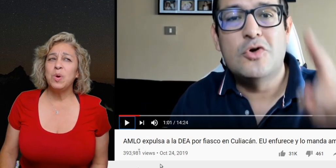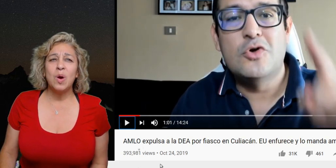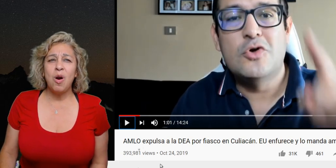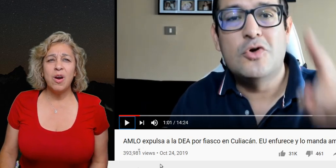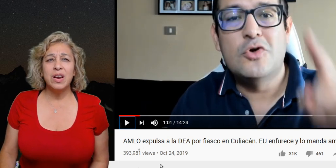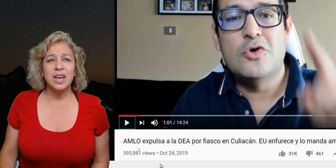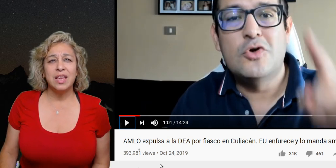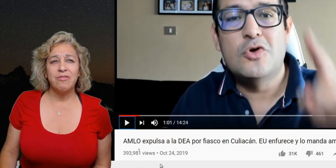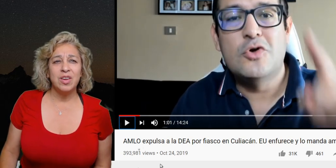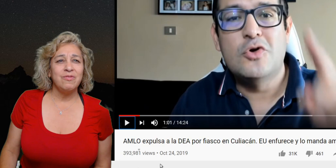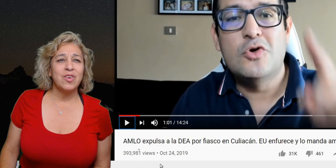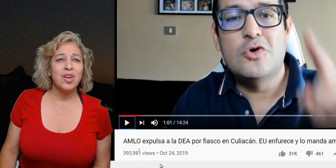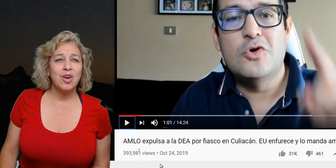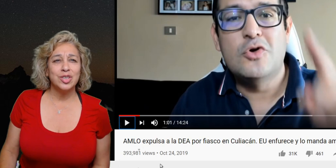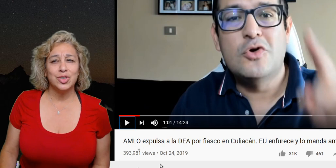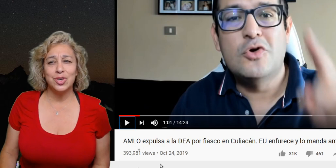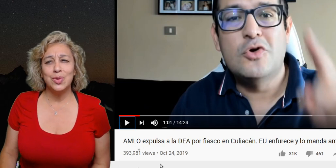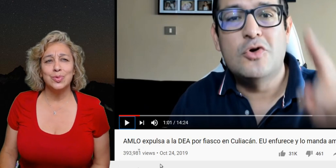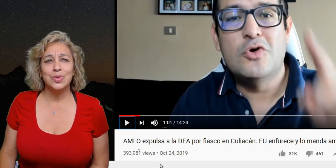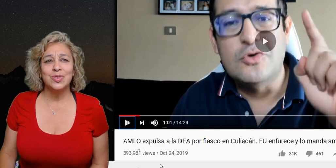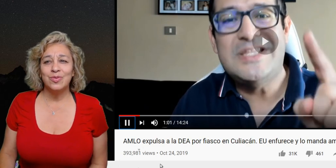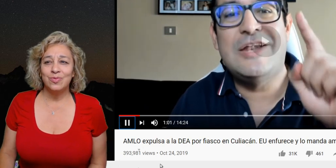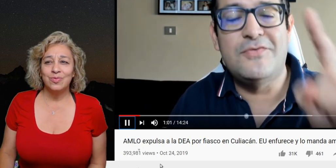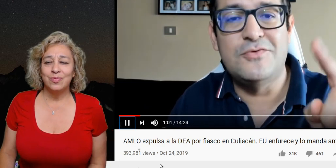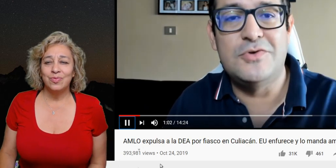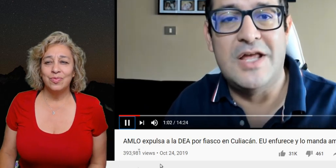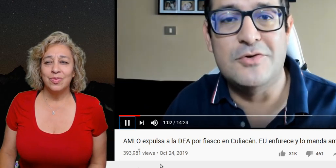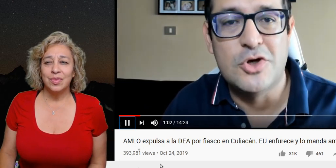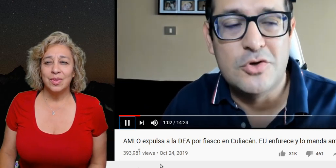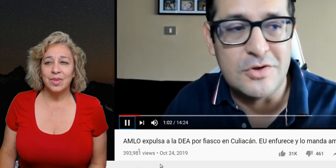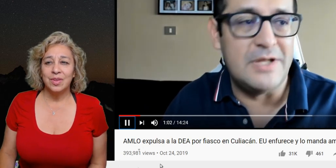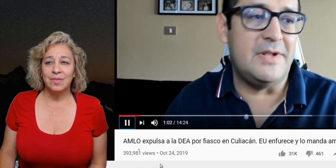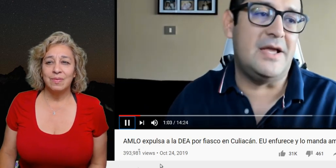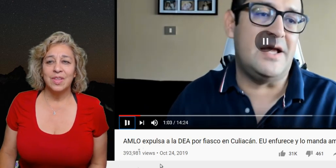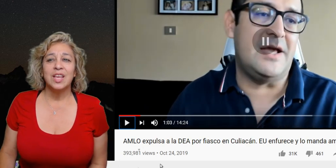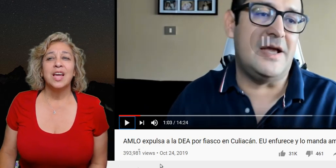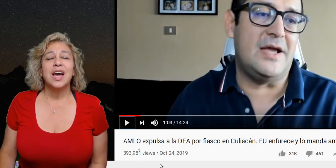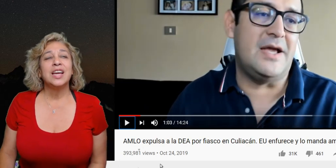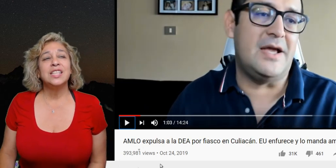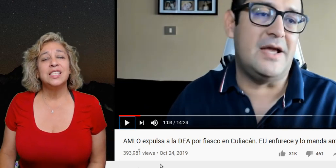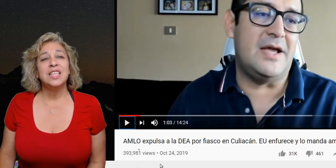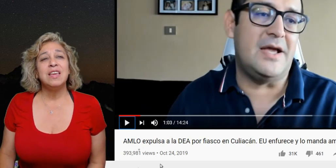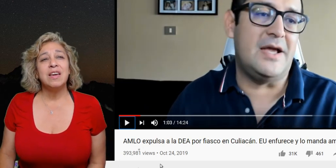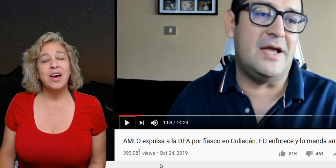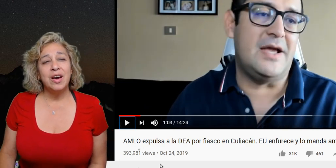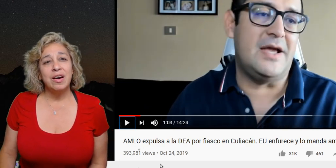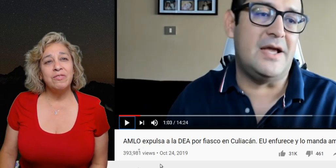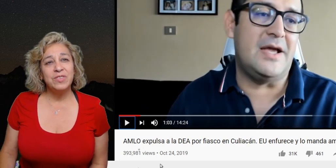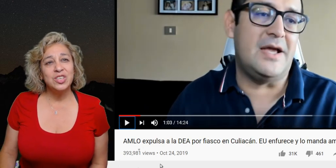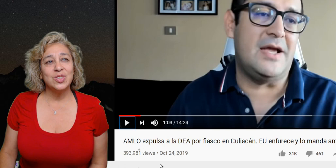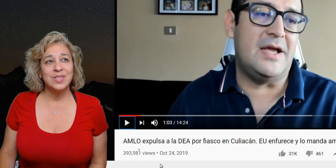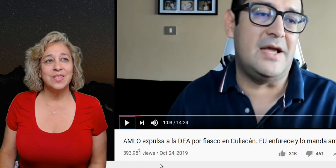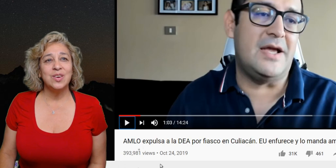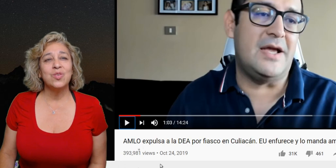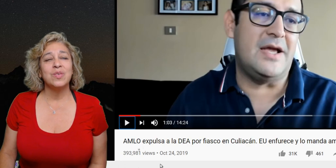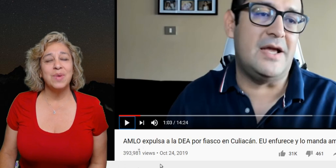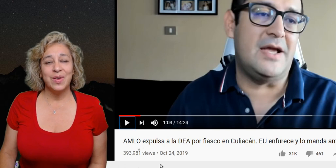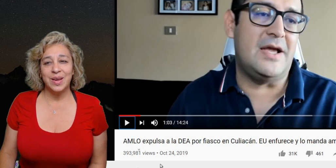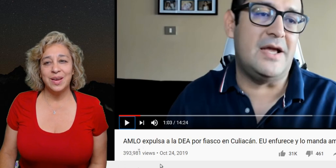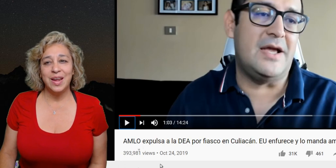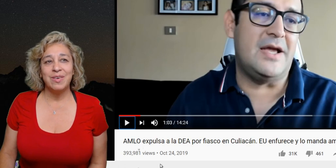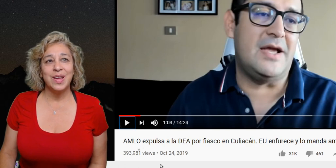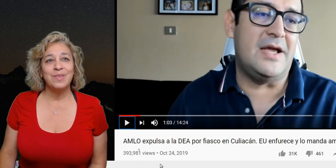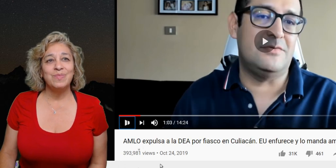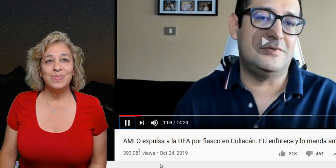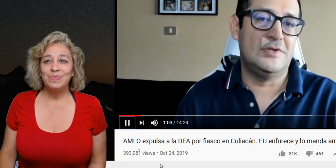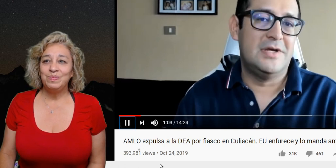he spoke hardly, in very harsh tone, contra los funcionarios norteamericanos, against the officials in the North